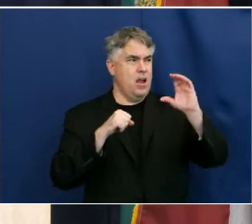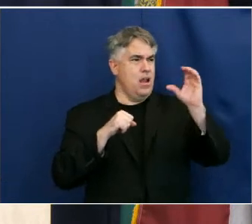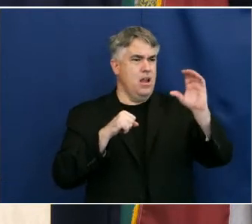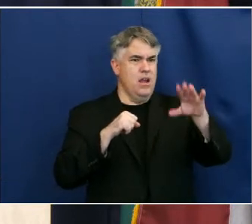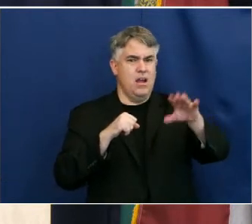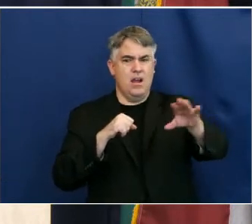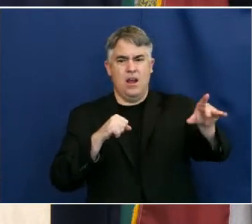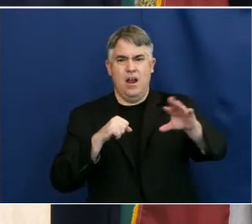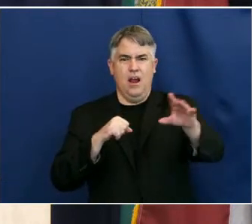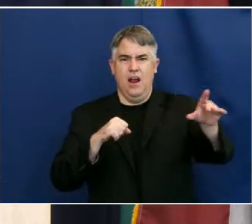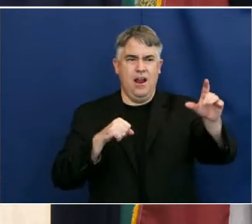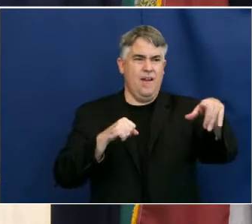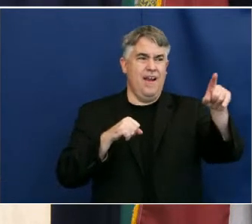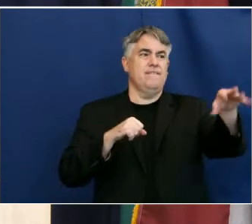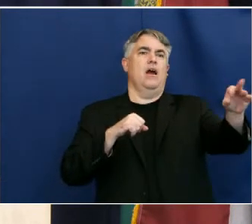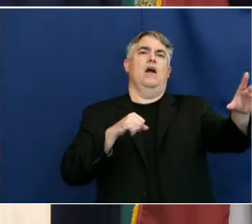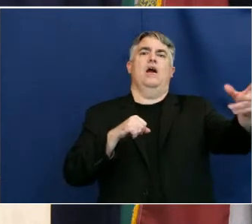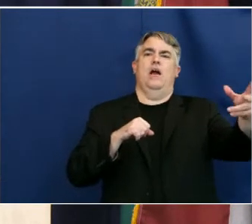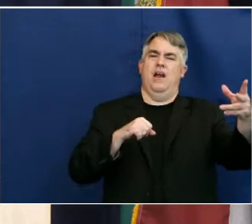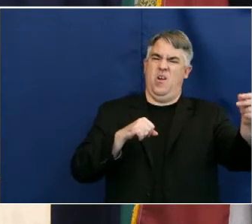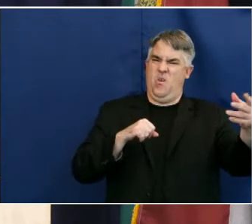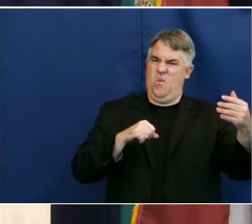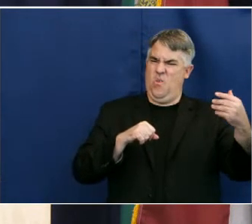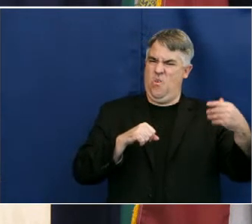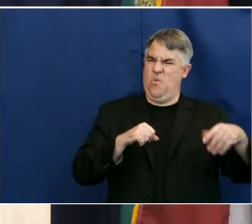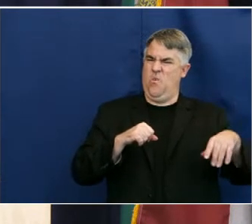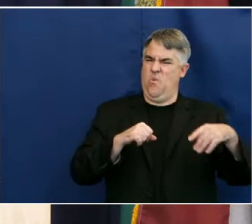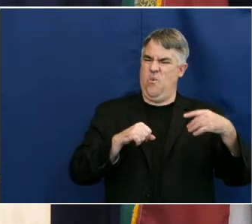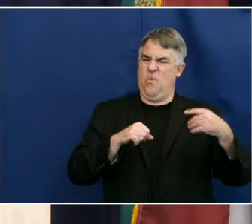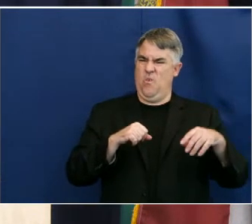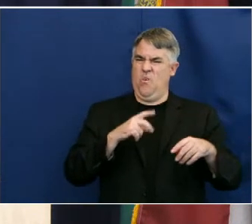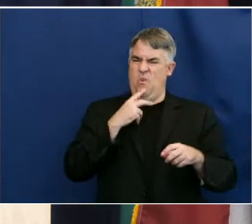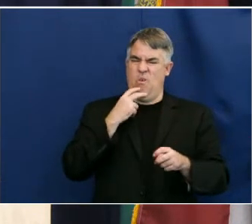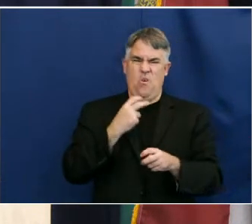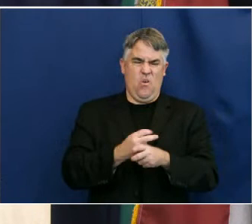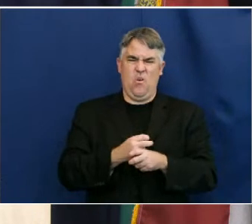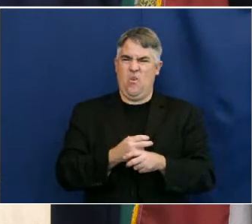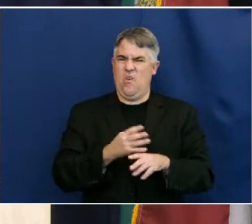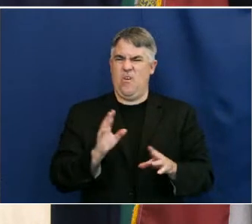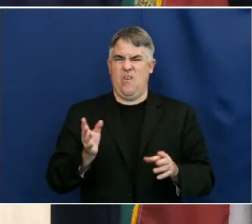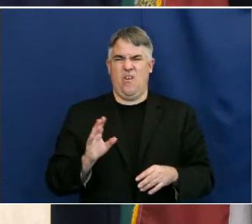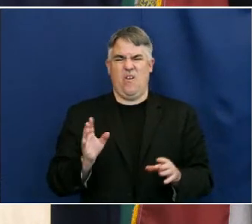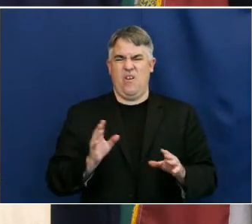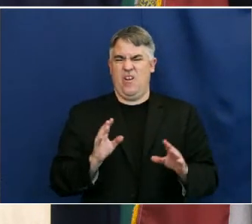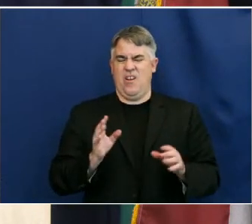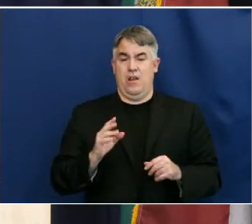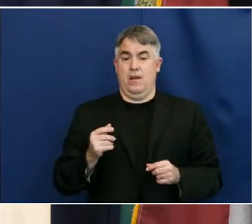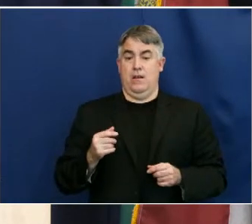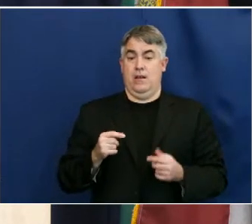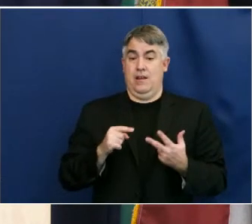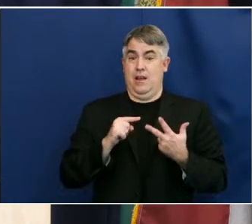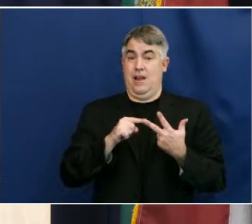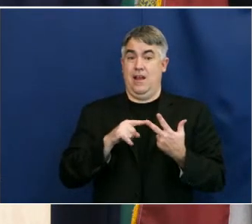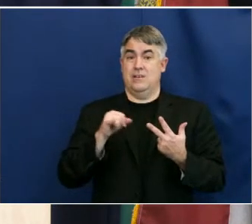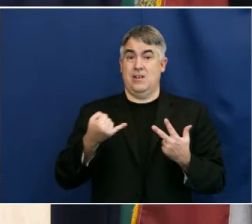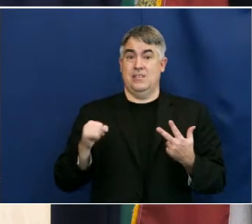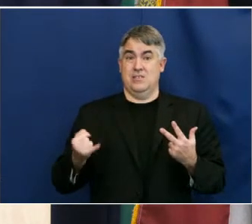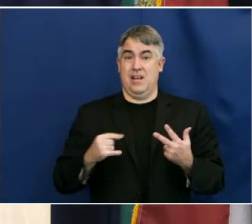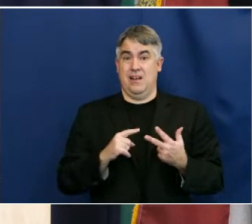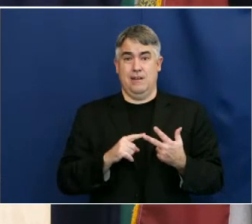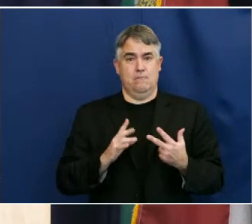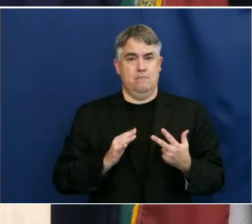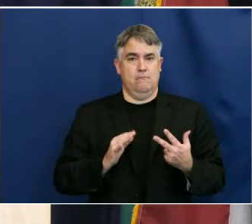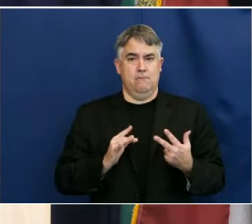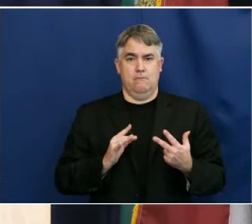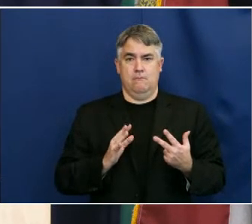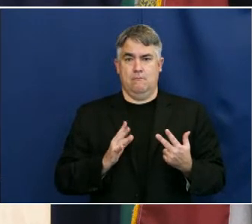would be done. But it's also a little bit more durable. It requires a little less infrastructure to move, and so that makes it I think a great value